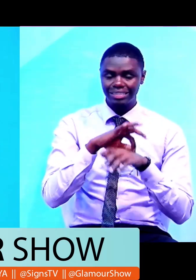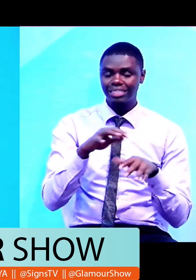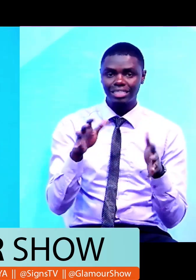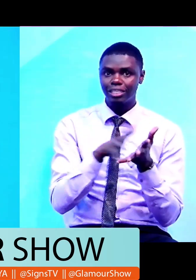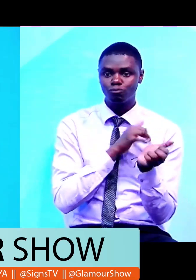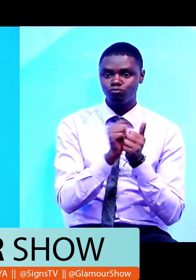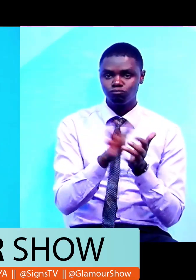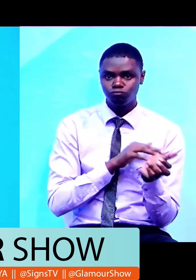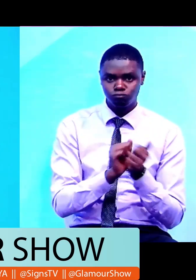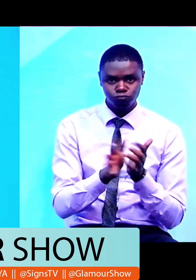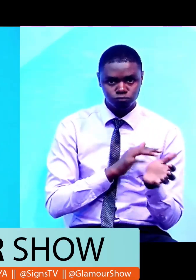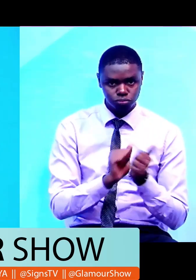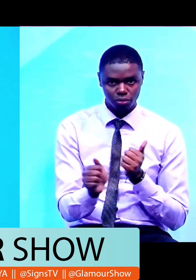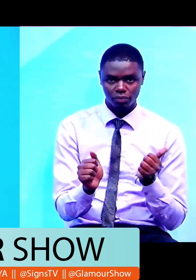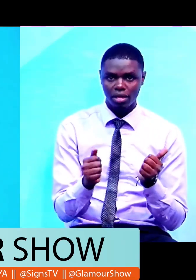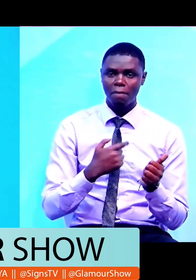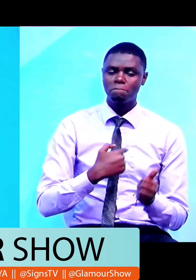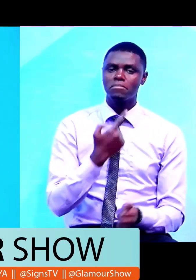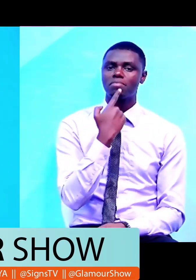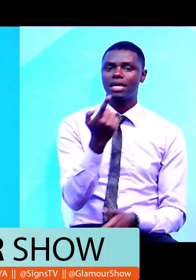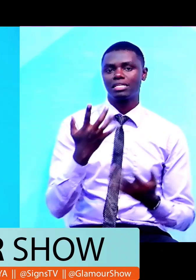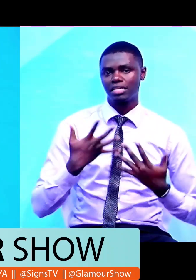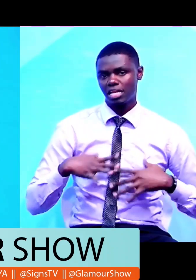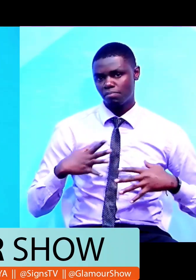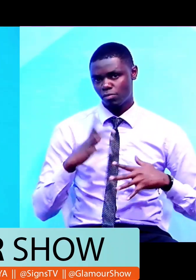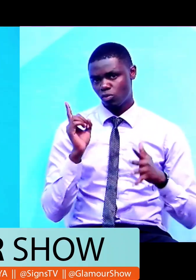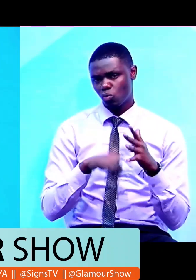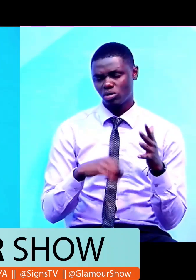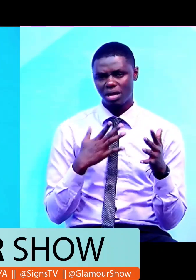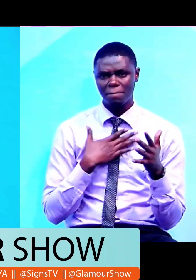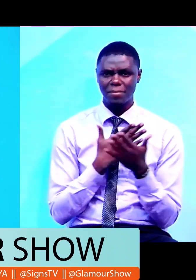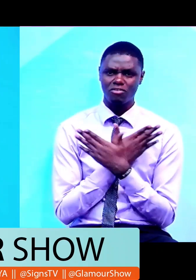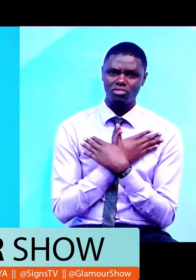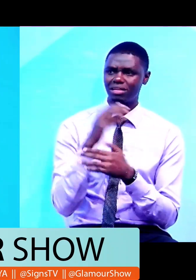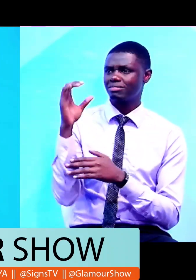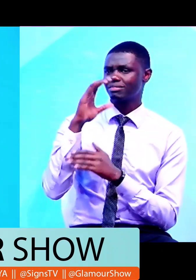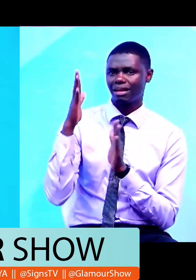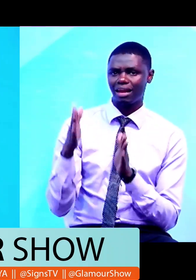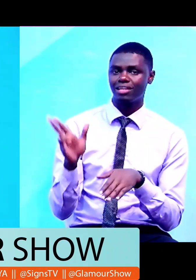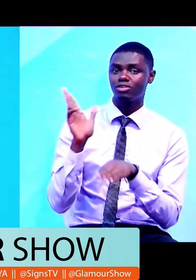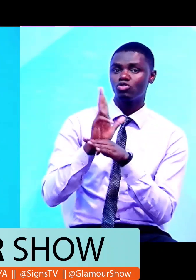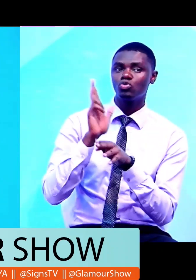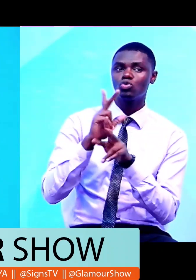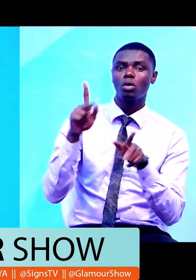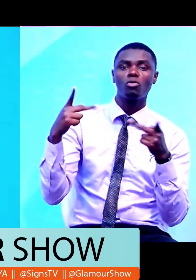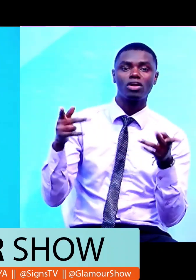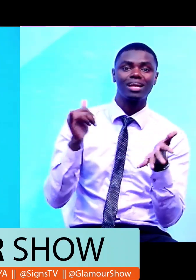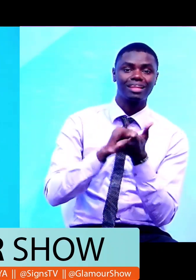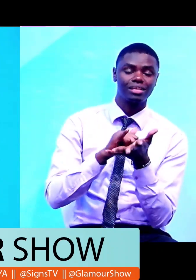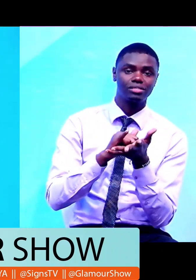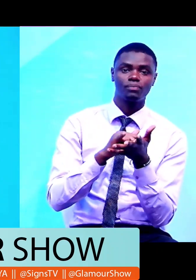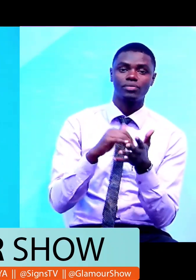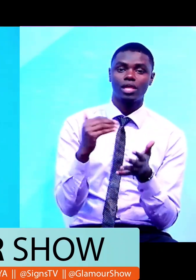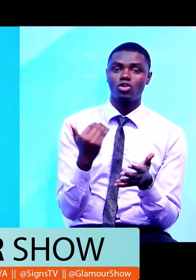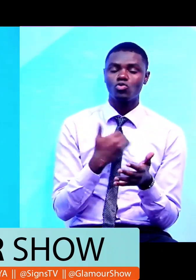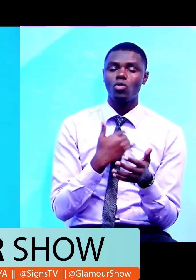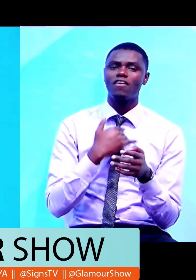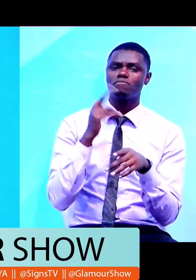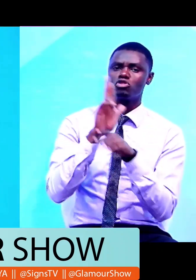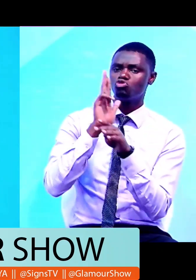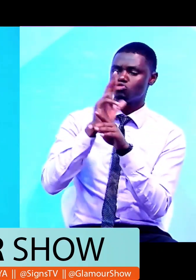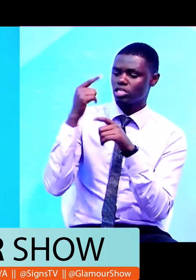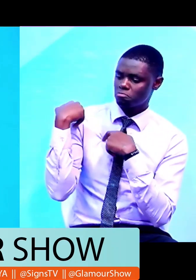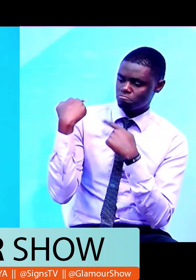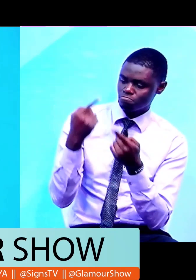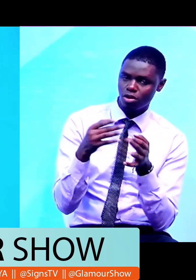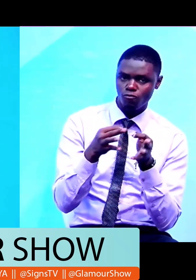out. And I usually tell people, my friends, my clients, use products that you have been using for a